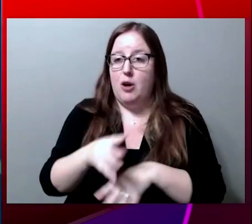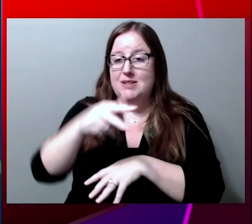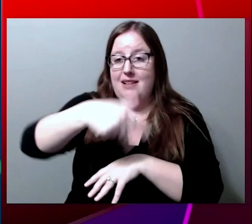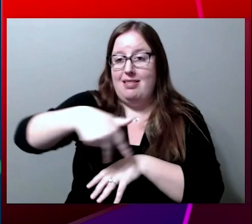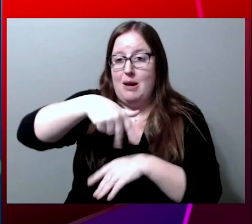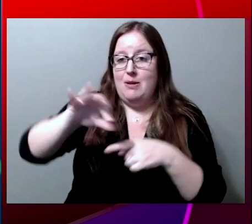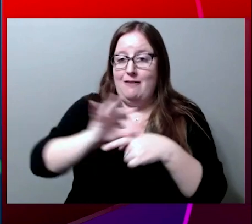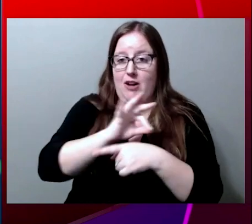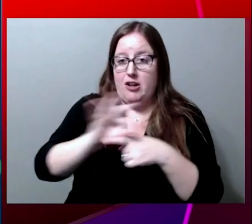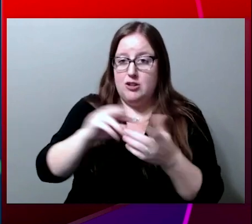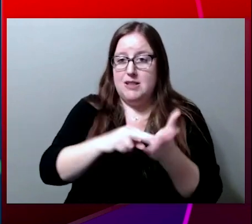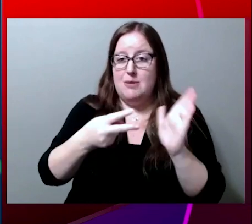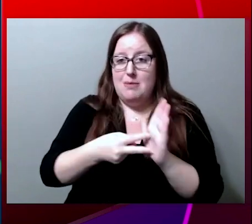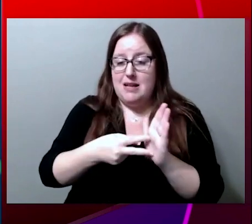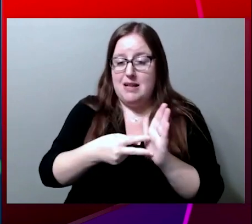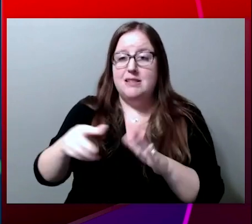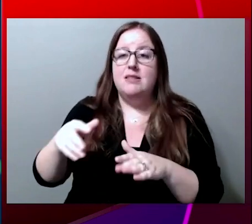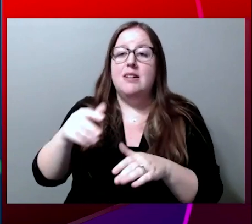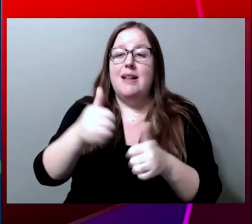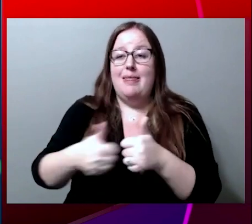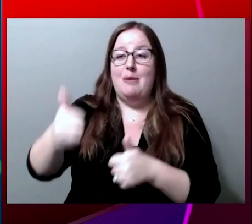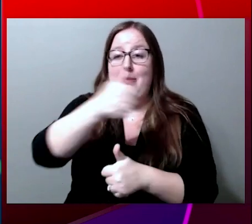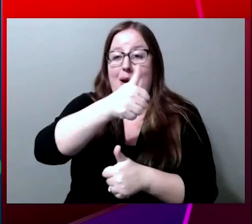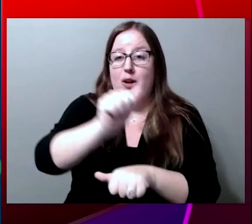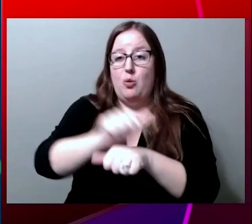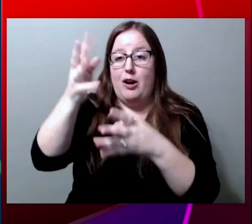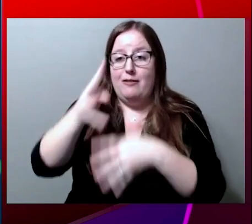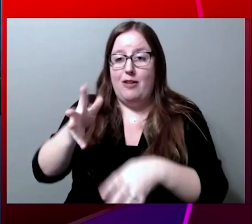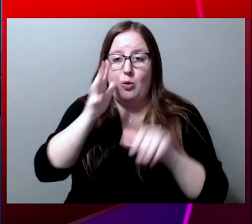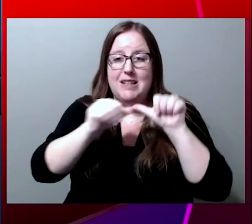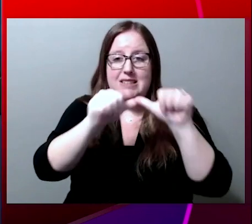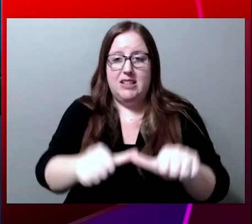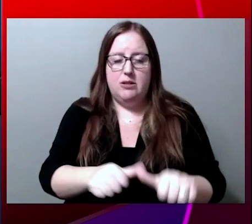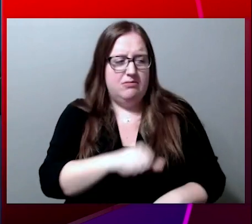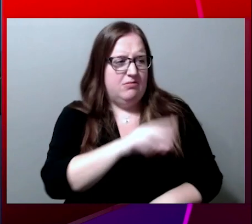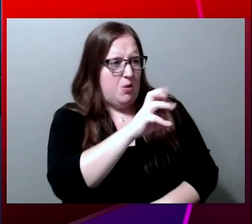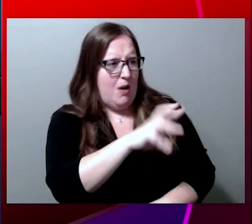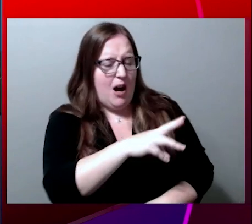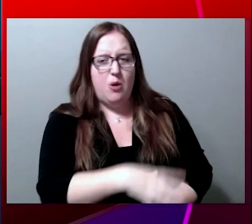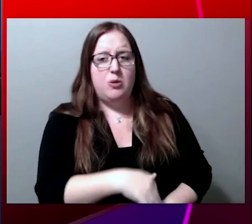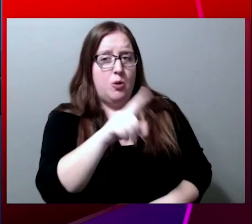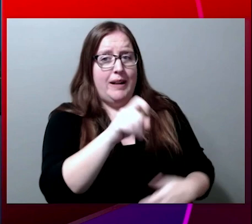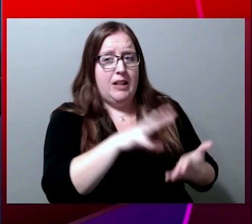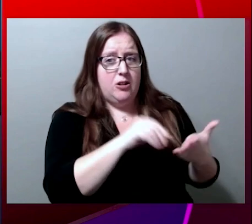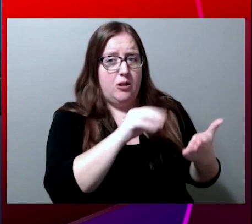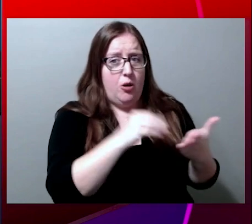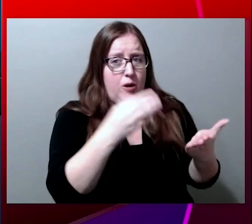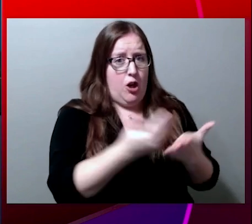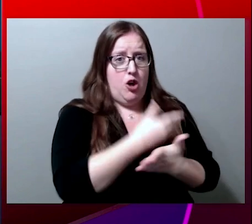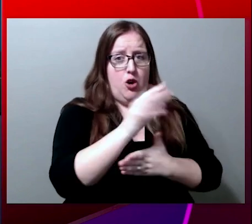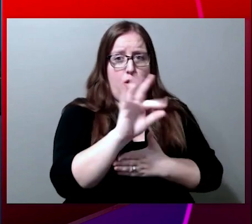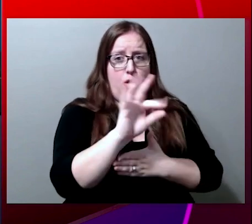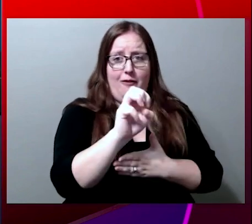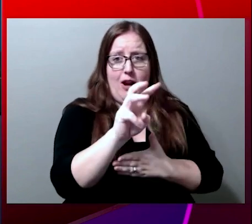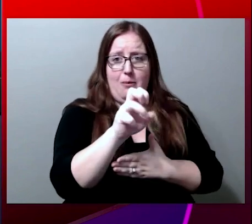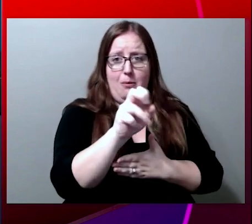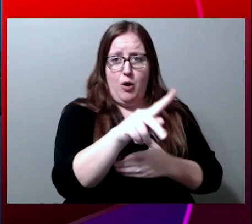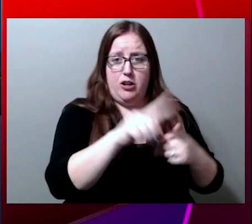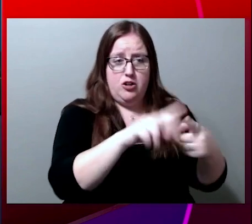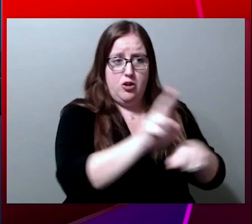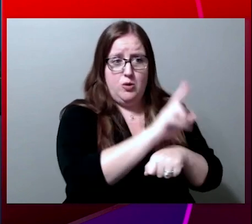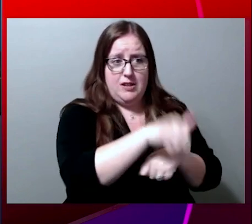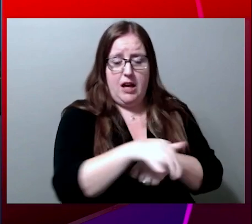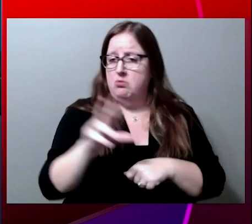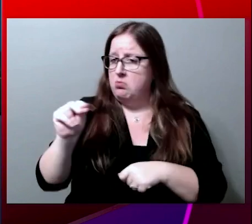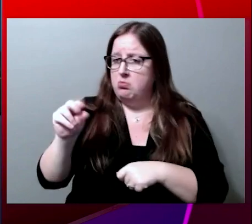your parent workflow to continue on. Cool. So do I need to learn a new framework to use this? No, you just